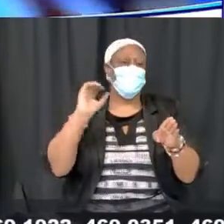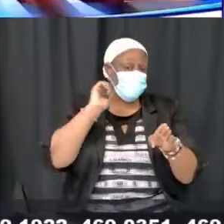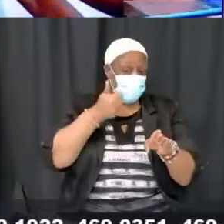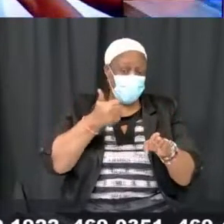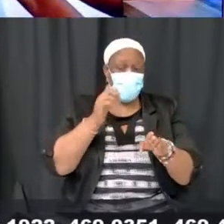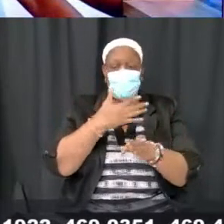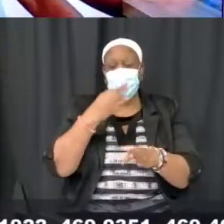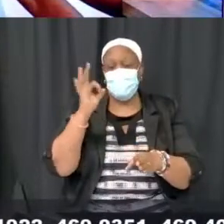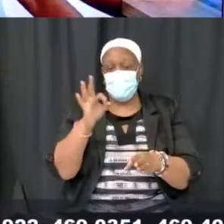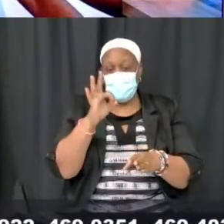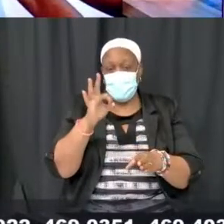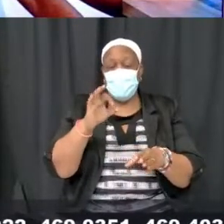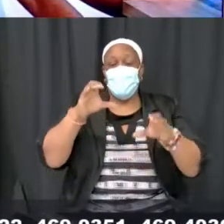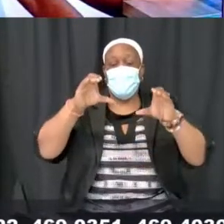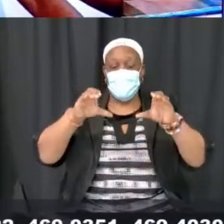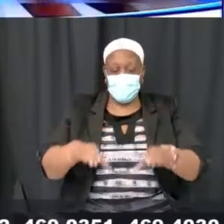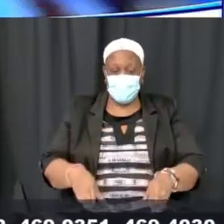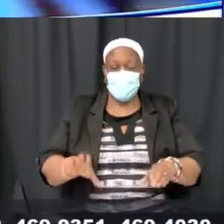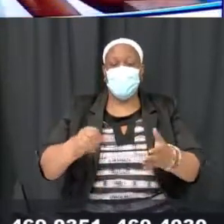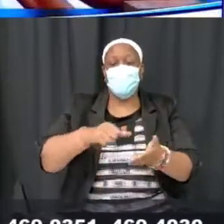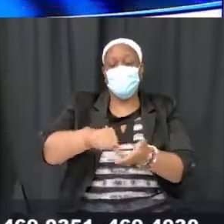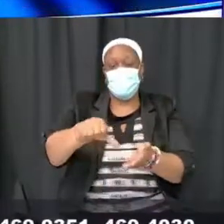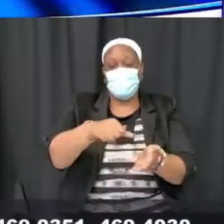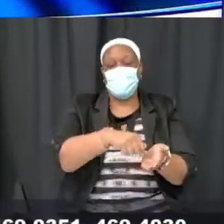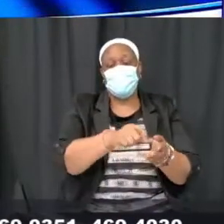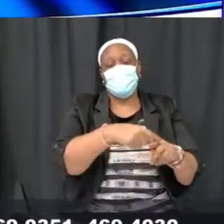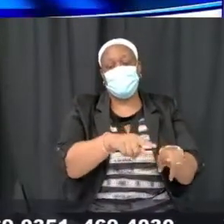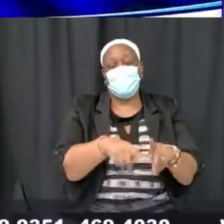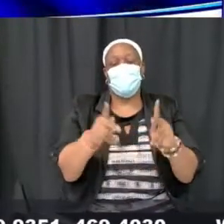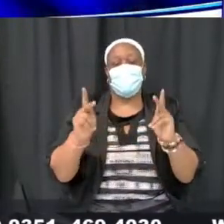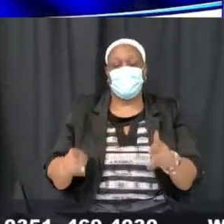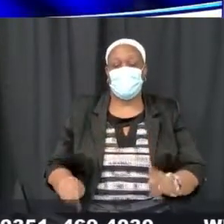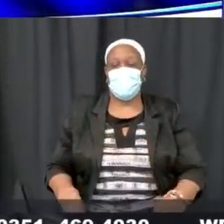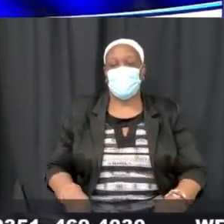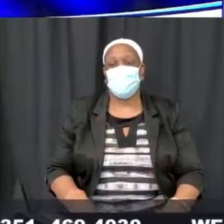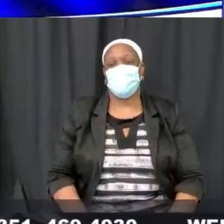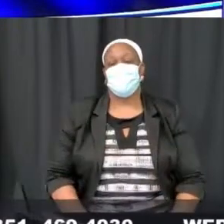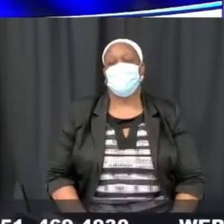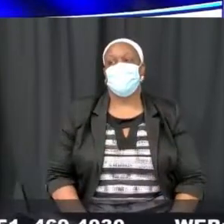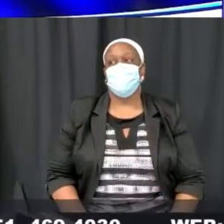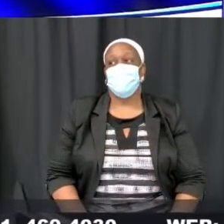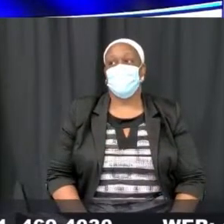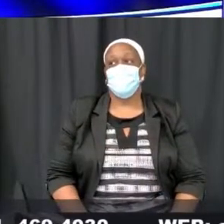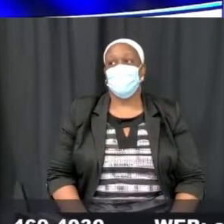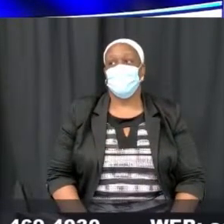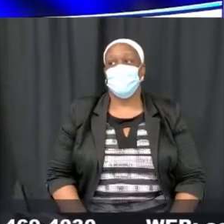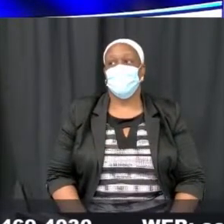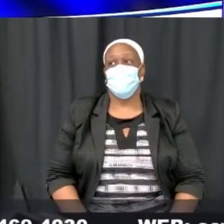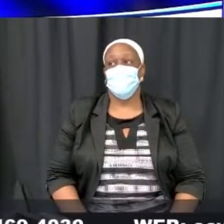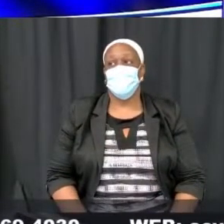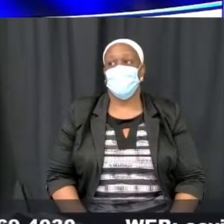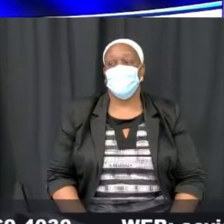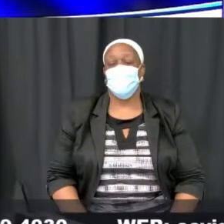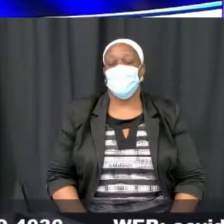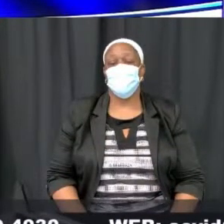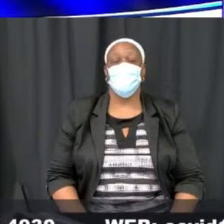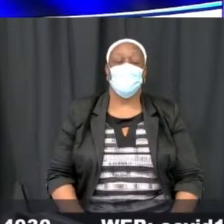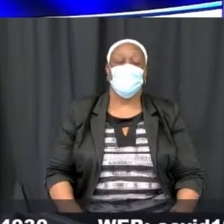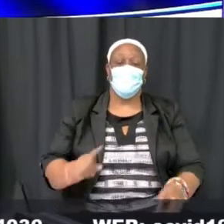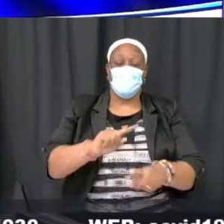their catches at the fisheries complex, either in Charlestown or Bastia, or store it